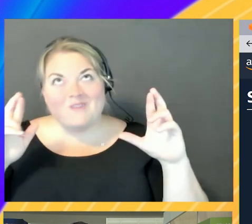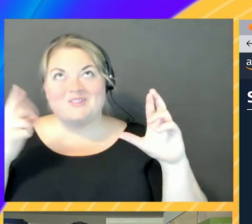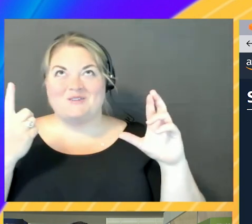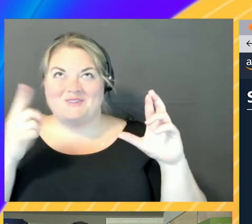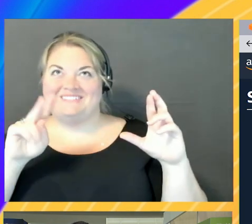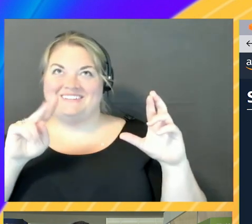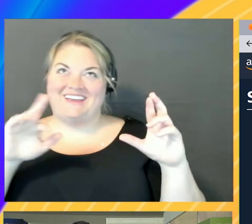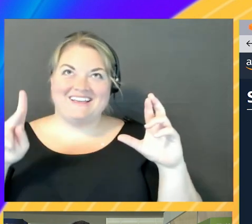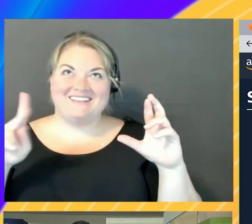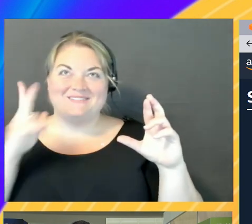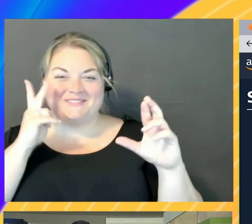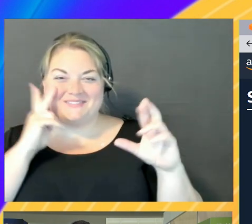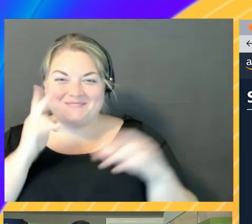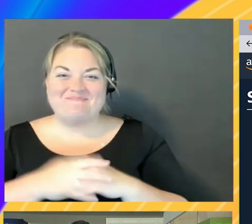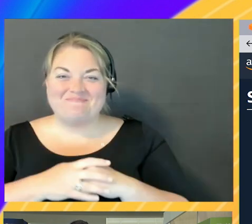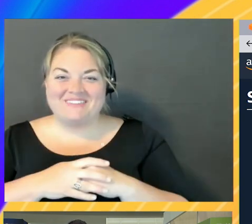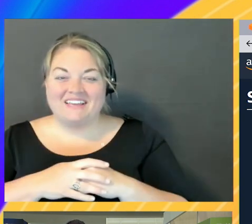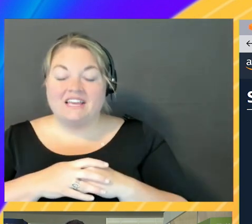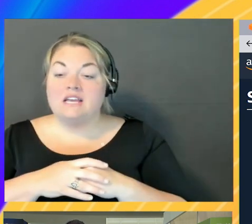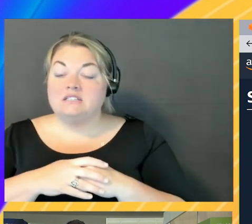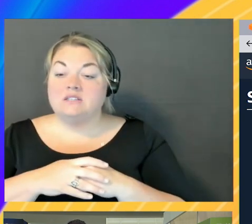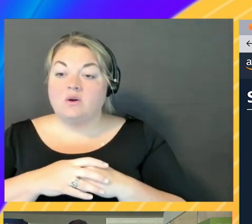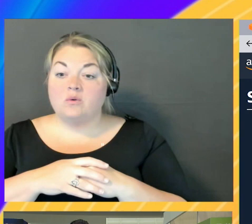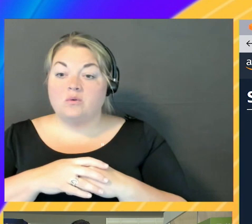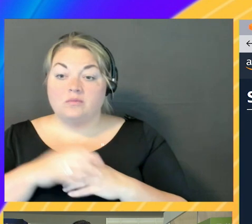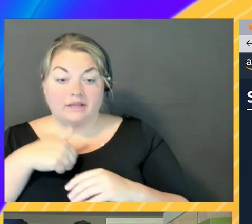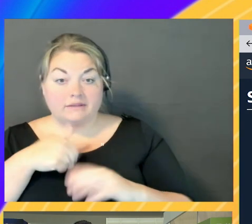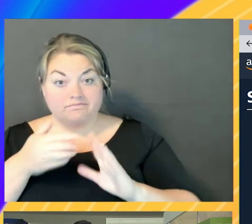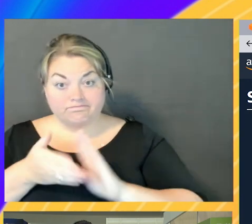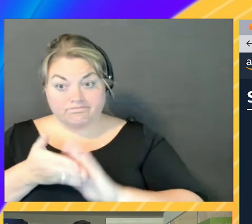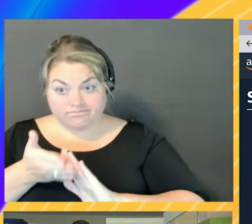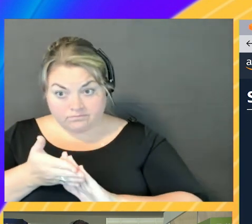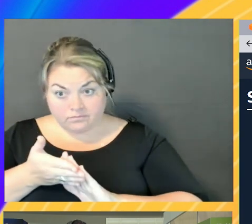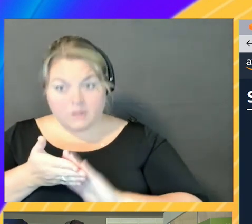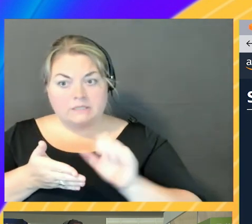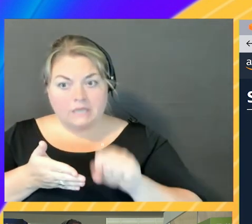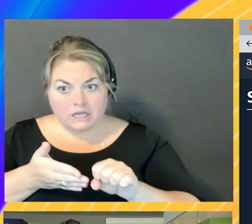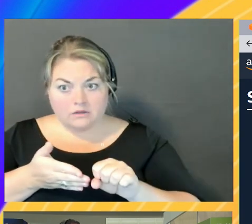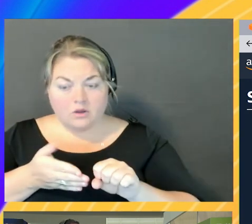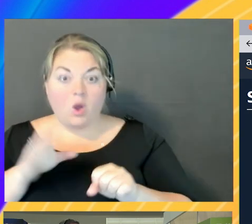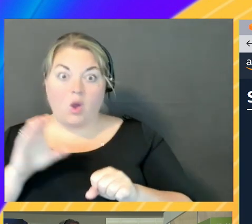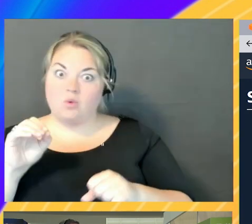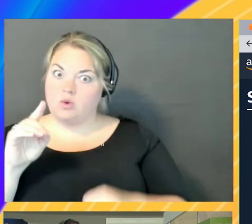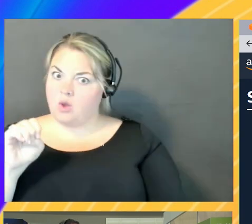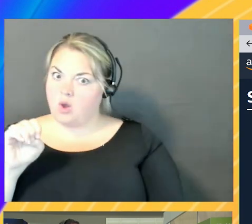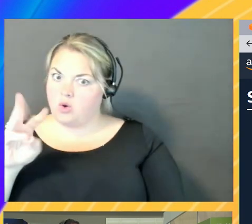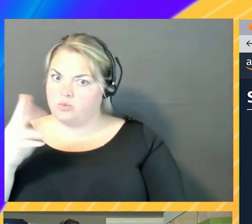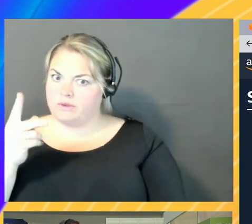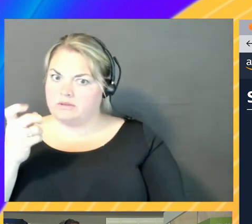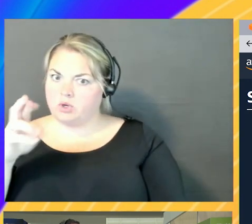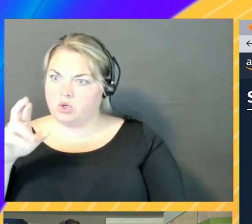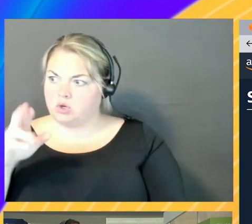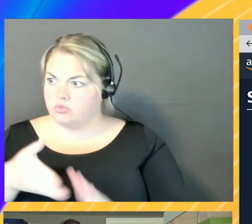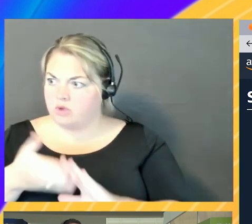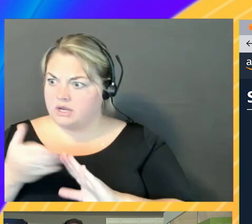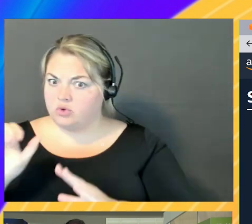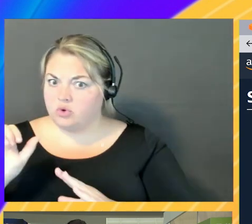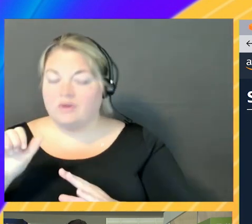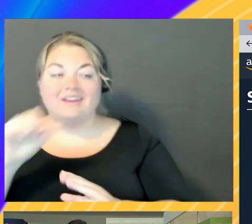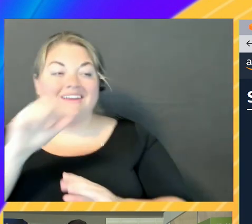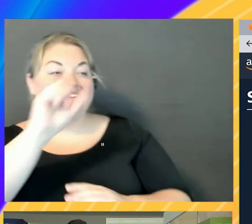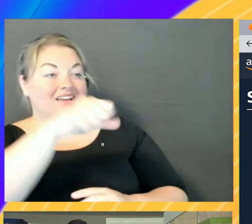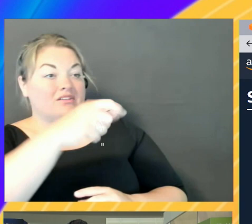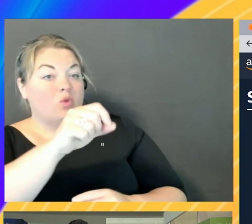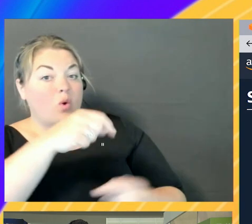see. So ensure it's running. Yes, ensure CodeWhisperer is running. All right. Yeah, so back in the Cloud9